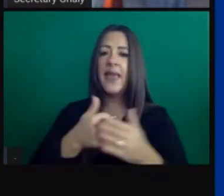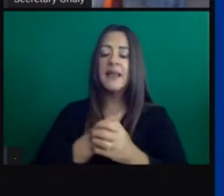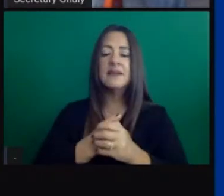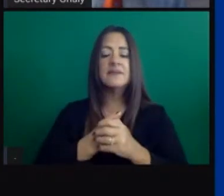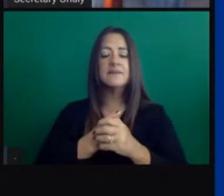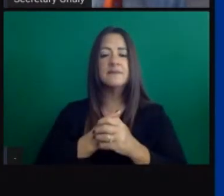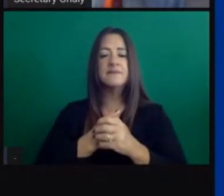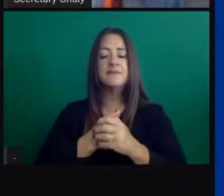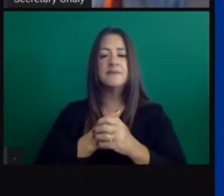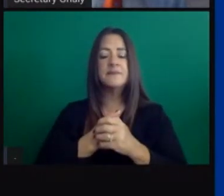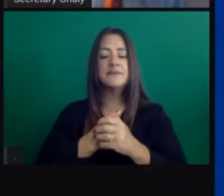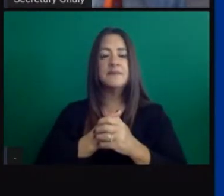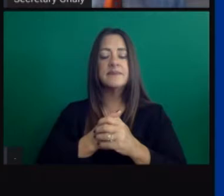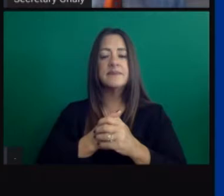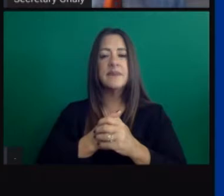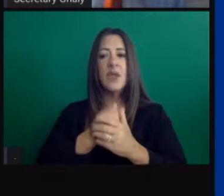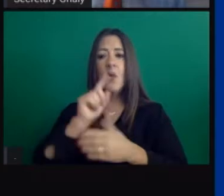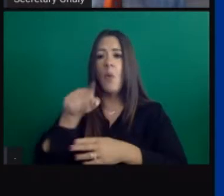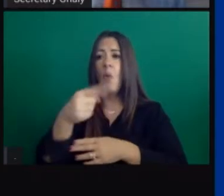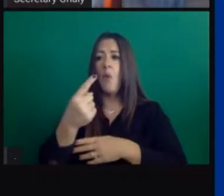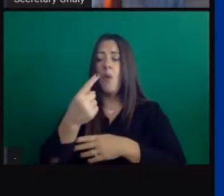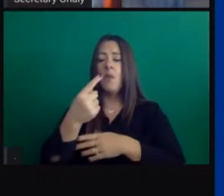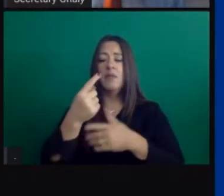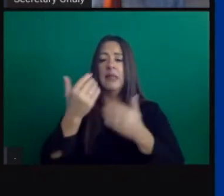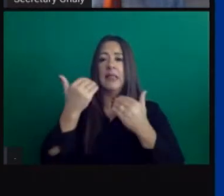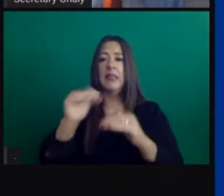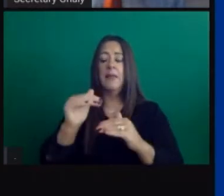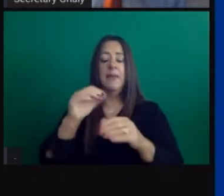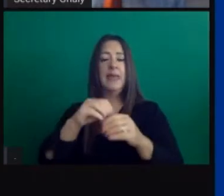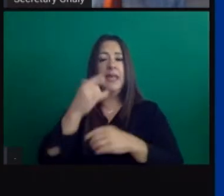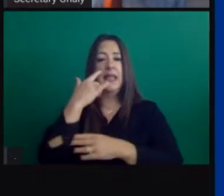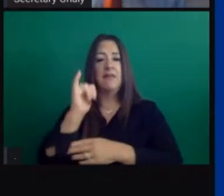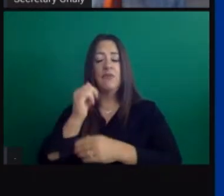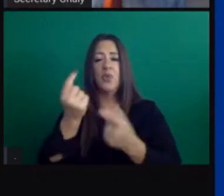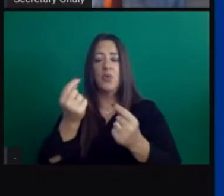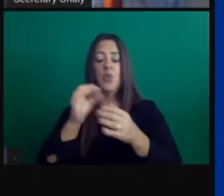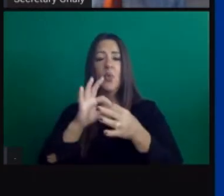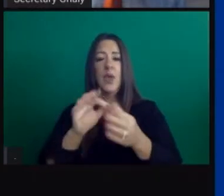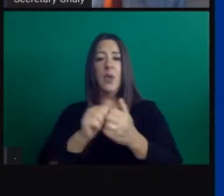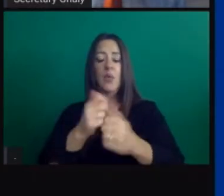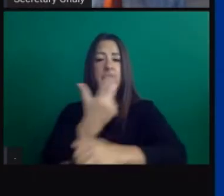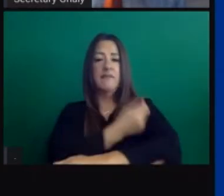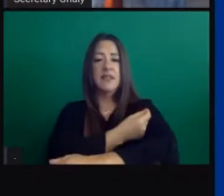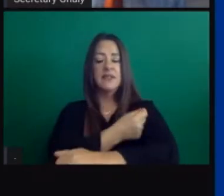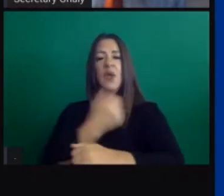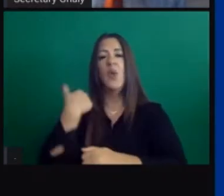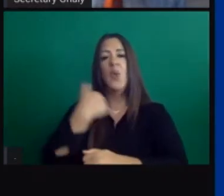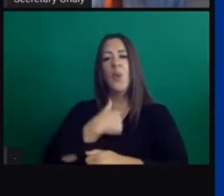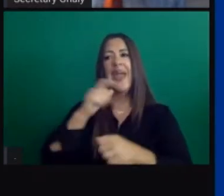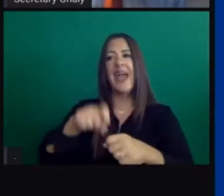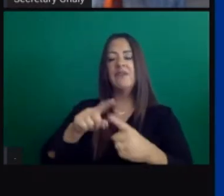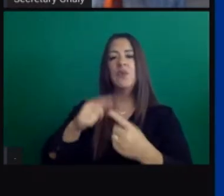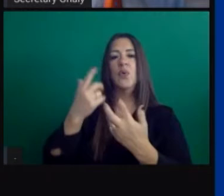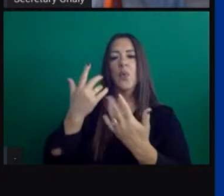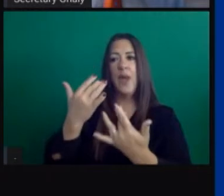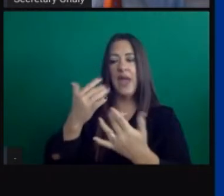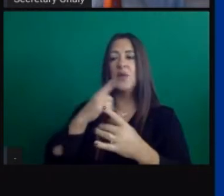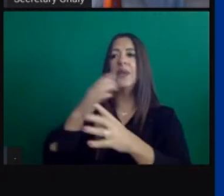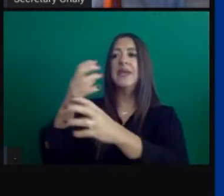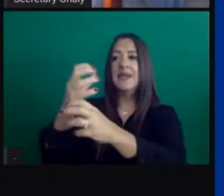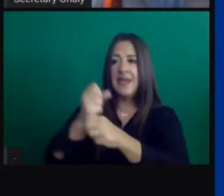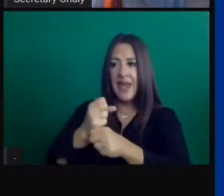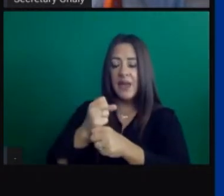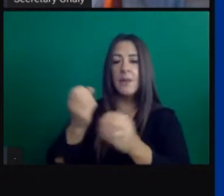only limiting factor in California to vaccinating Californians is the supply that we receive from the federal